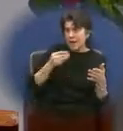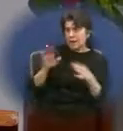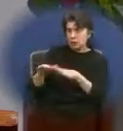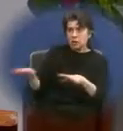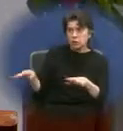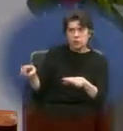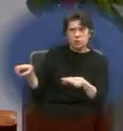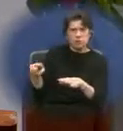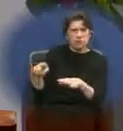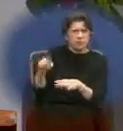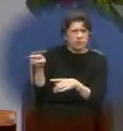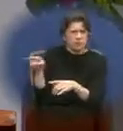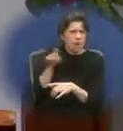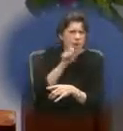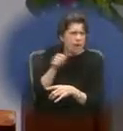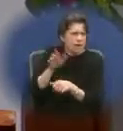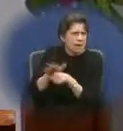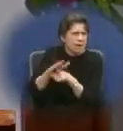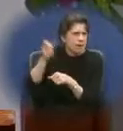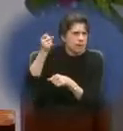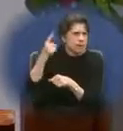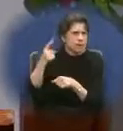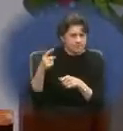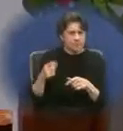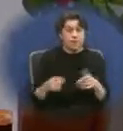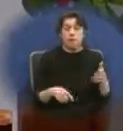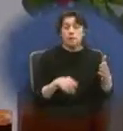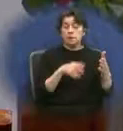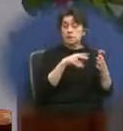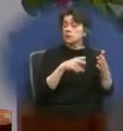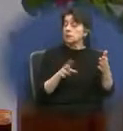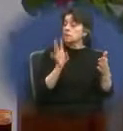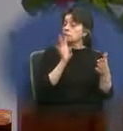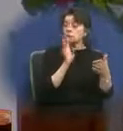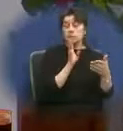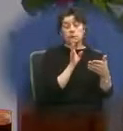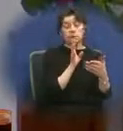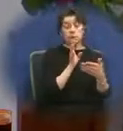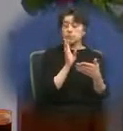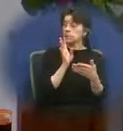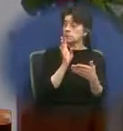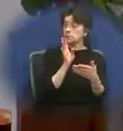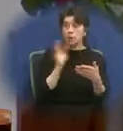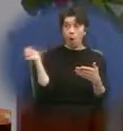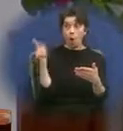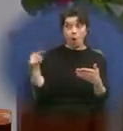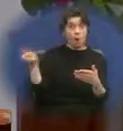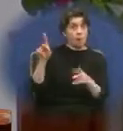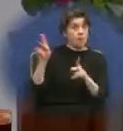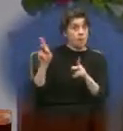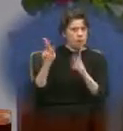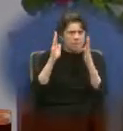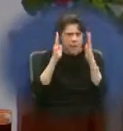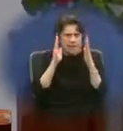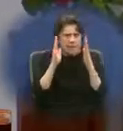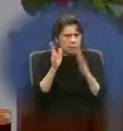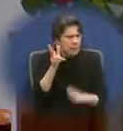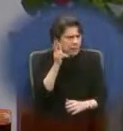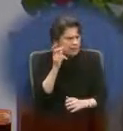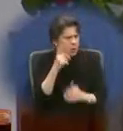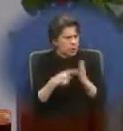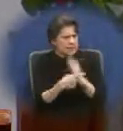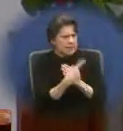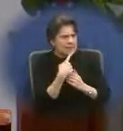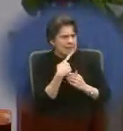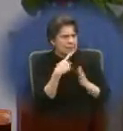and those children old enough to understand. All the people listened attentively to the book of the law. Ezra the